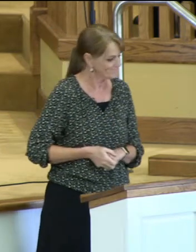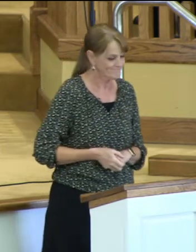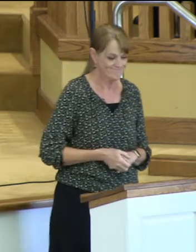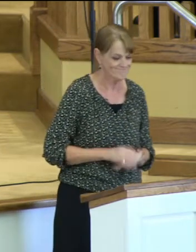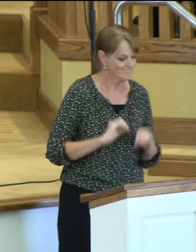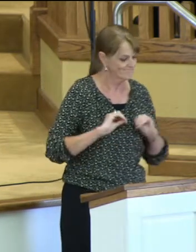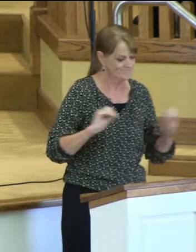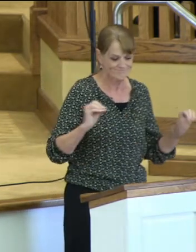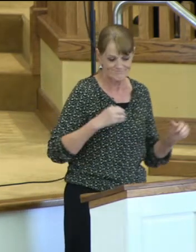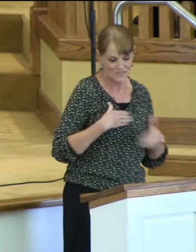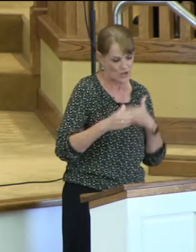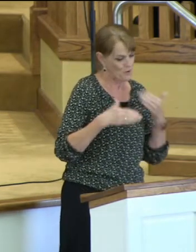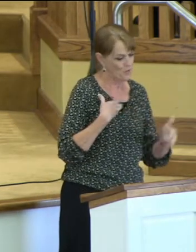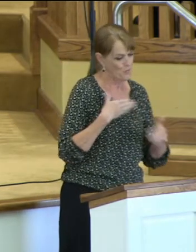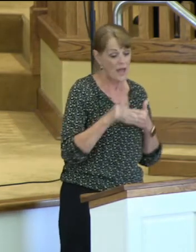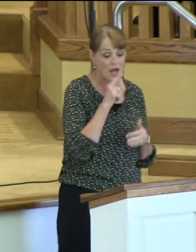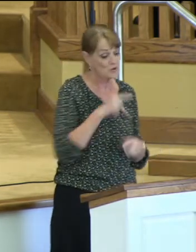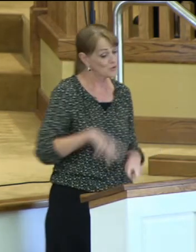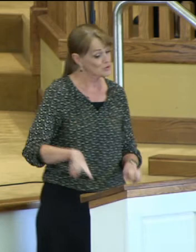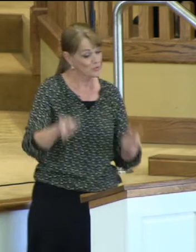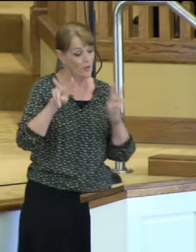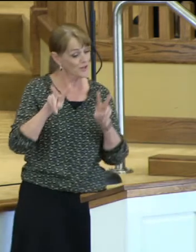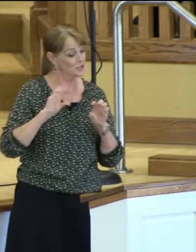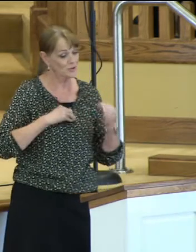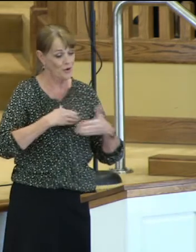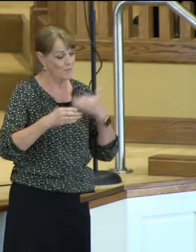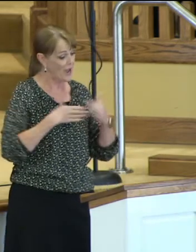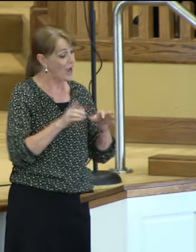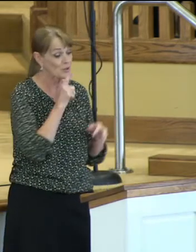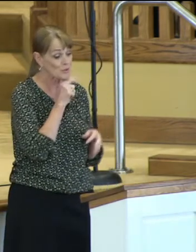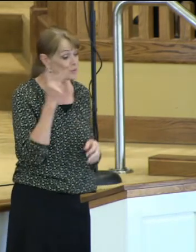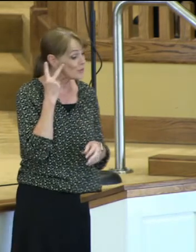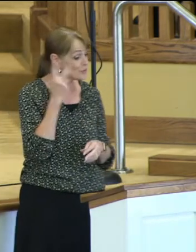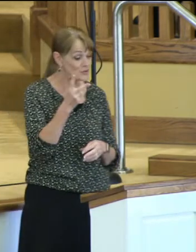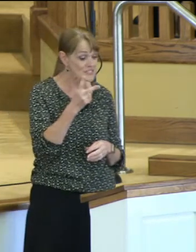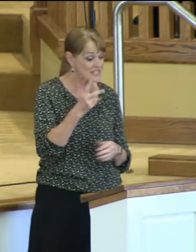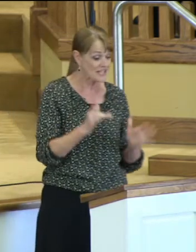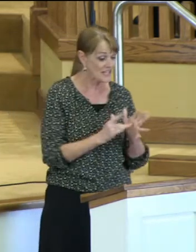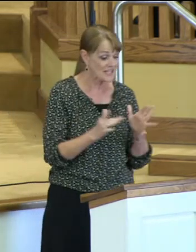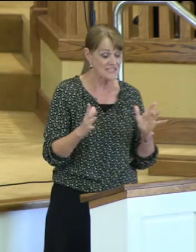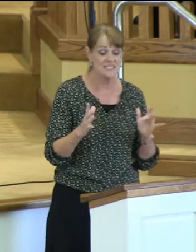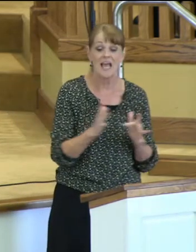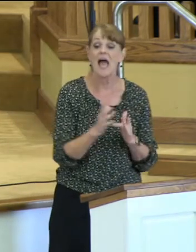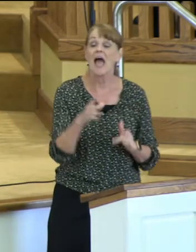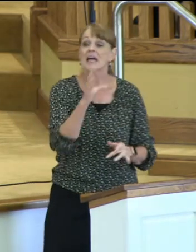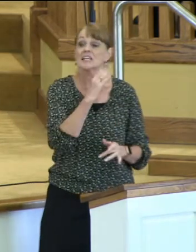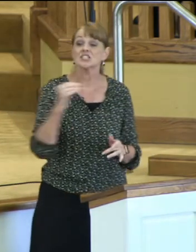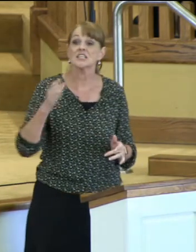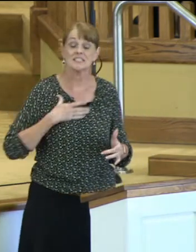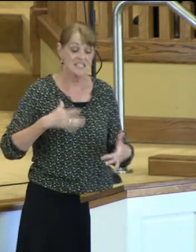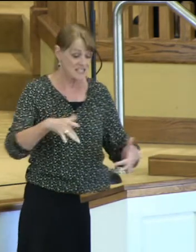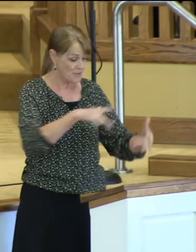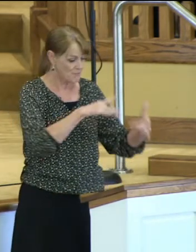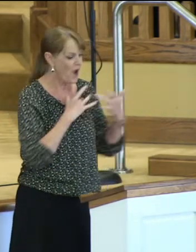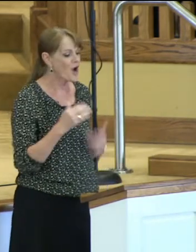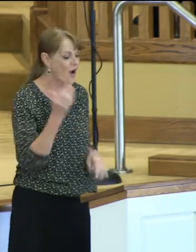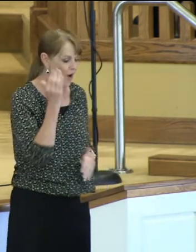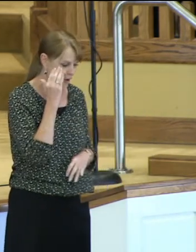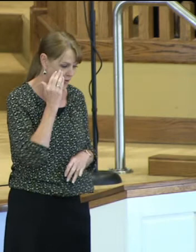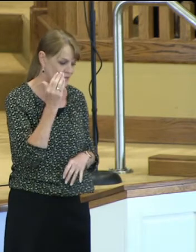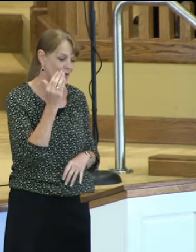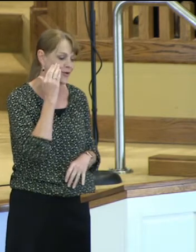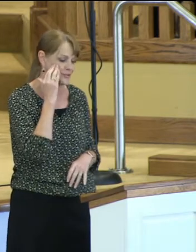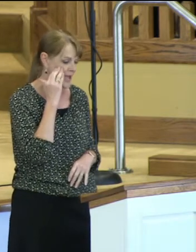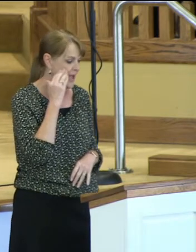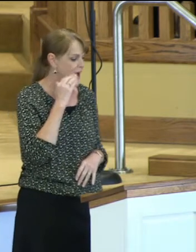"No matter who's watching, no matter who sees, Jesus and my